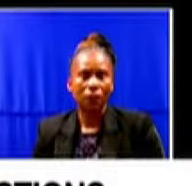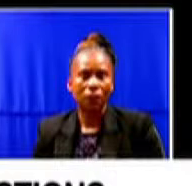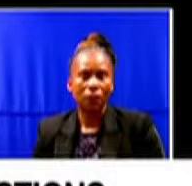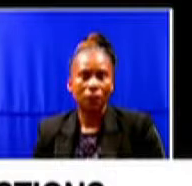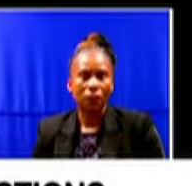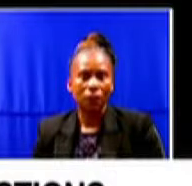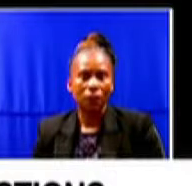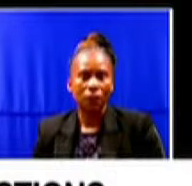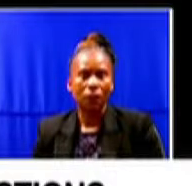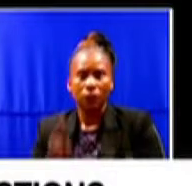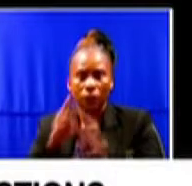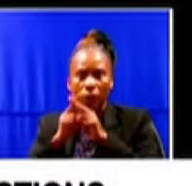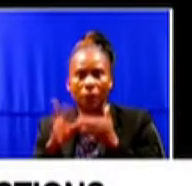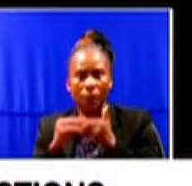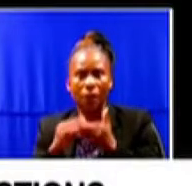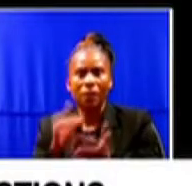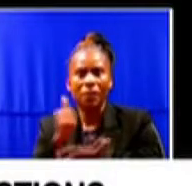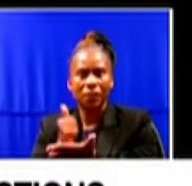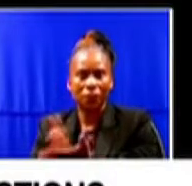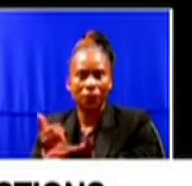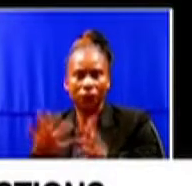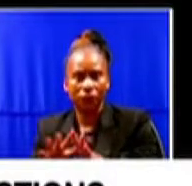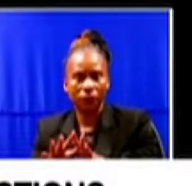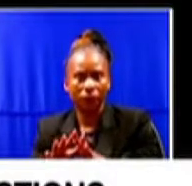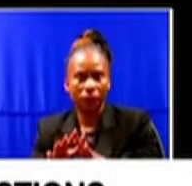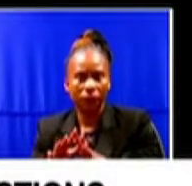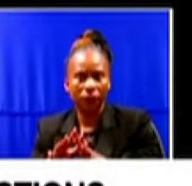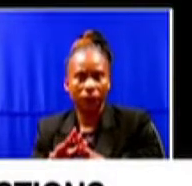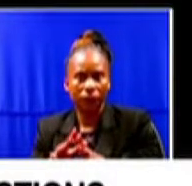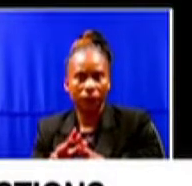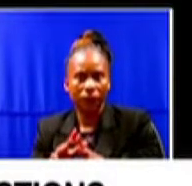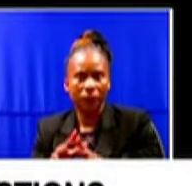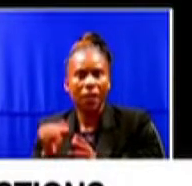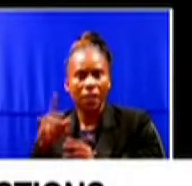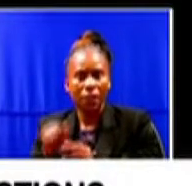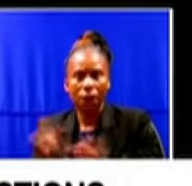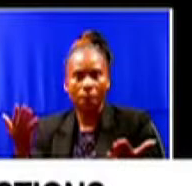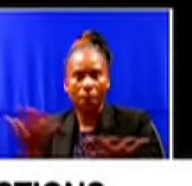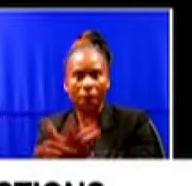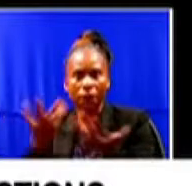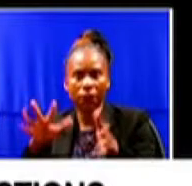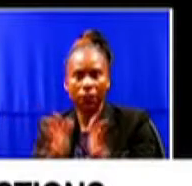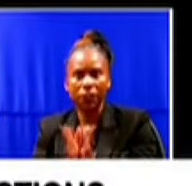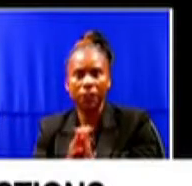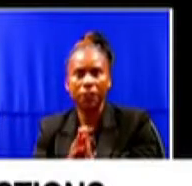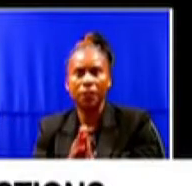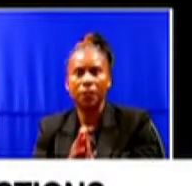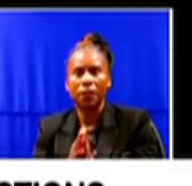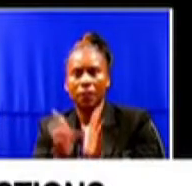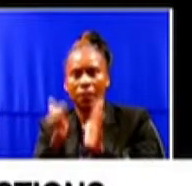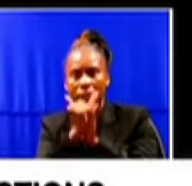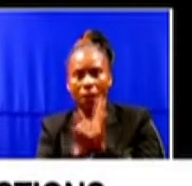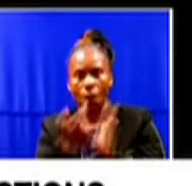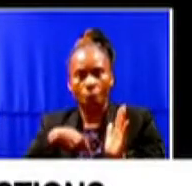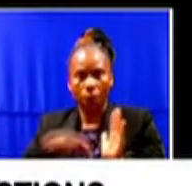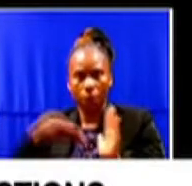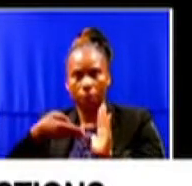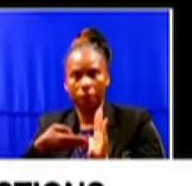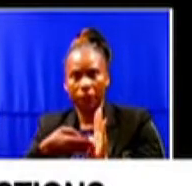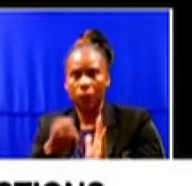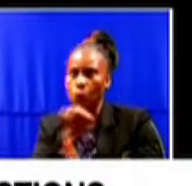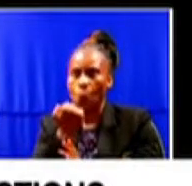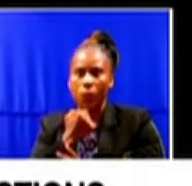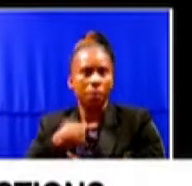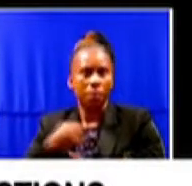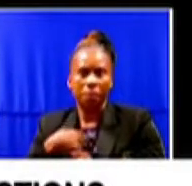your seat too. We have heard you. If you have missed the agenda we were on, it is unfortunate. I'm not going back